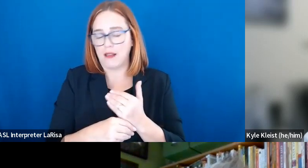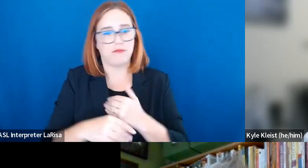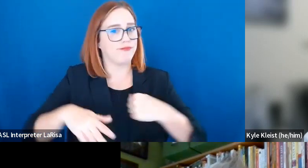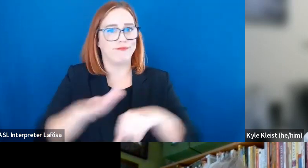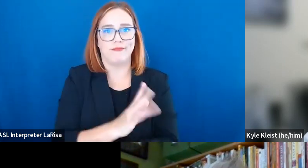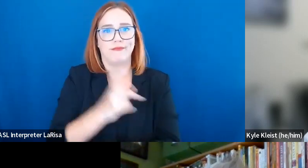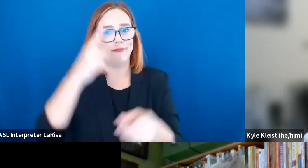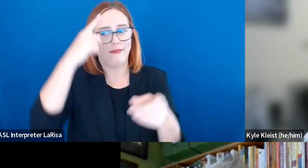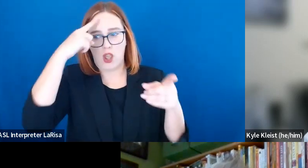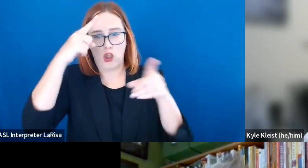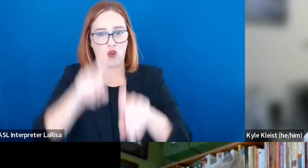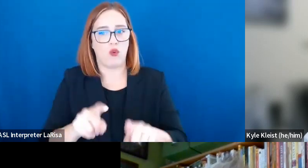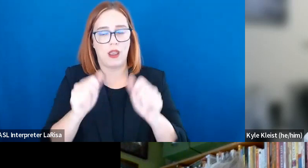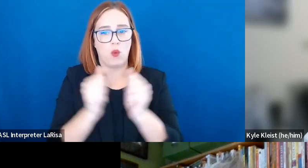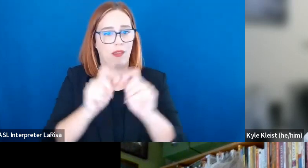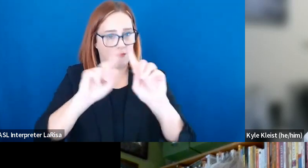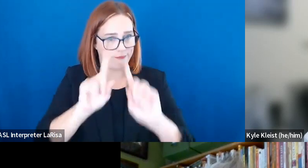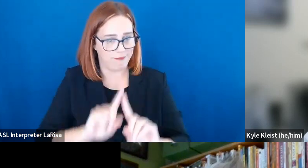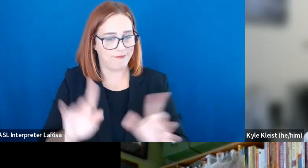those comments. And oftentimes,